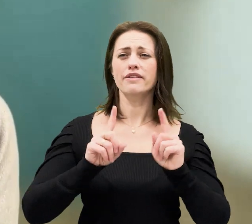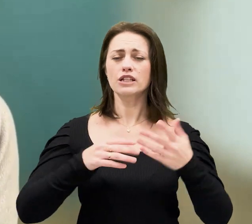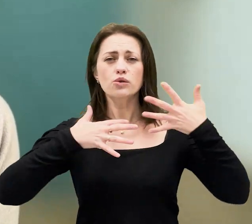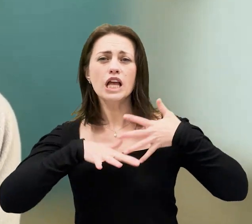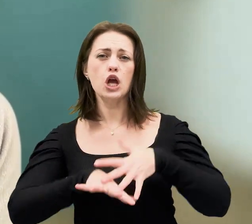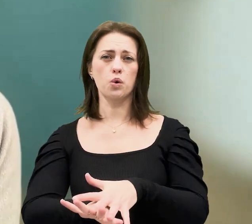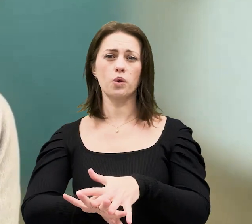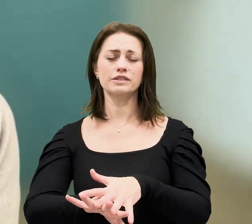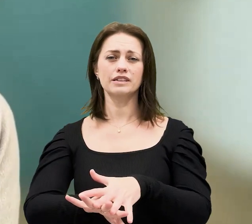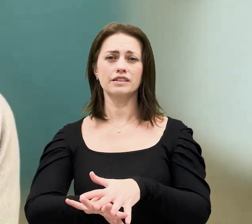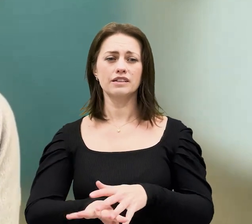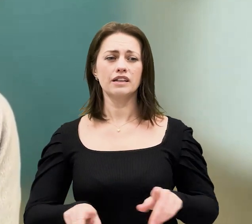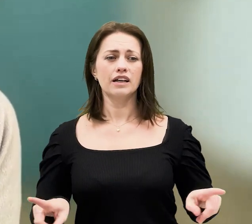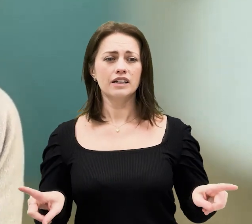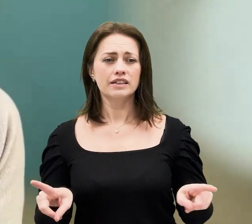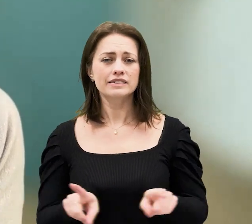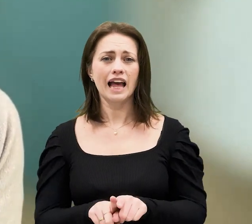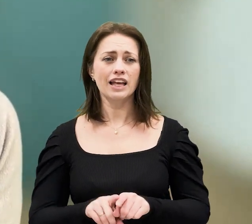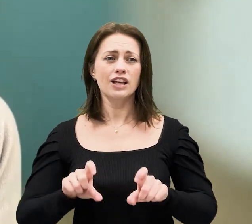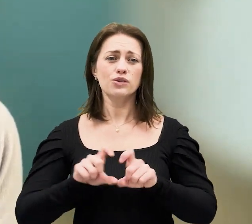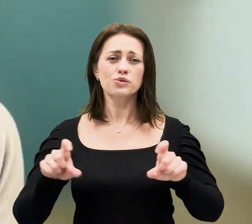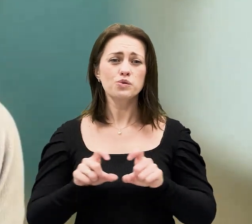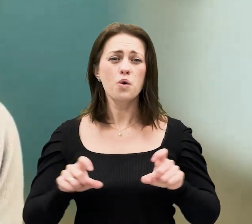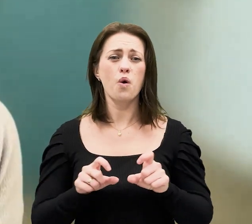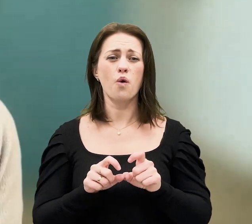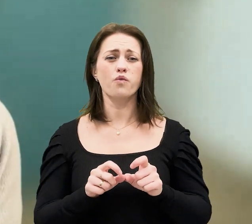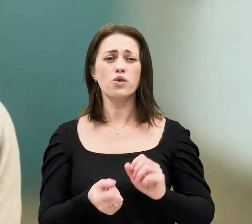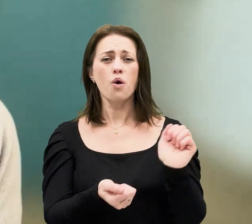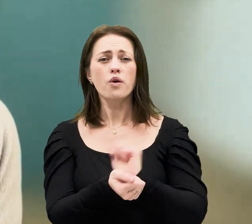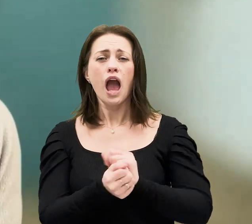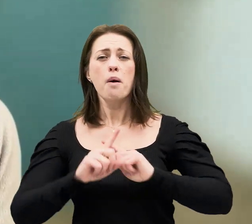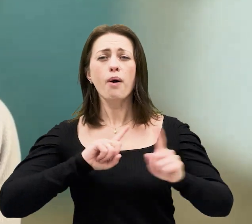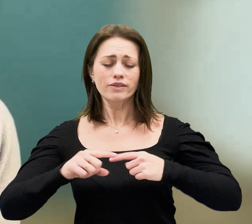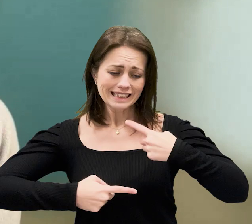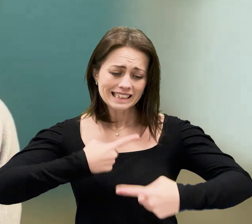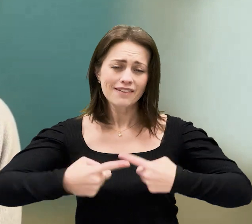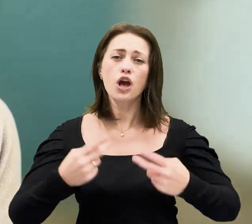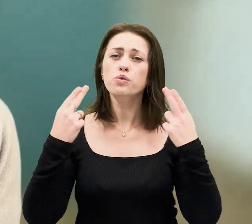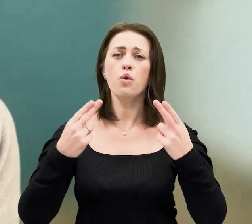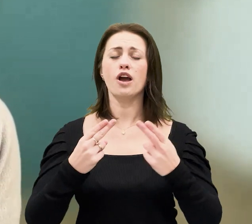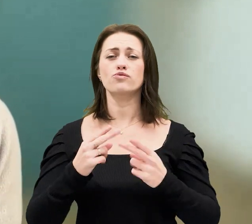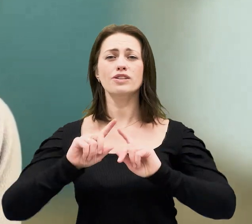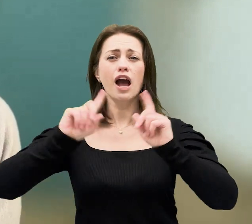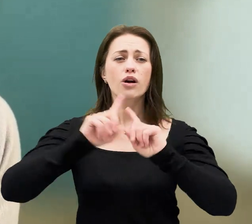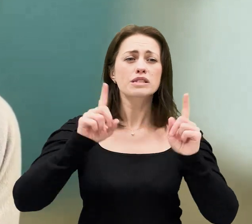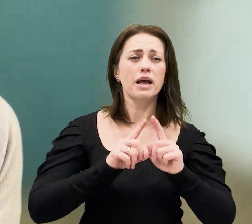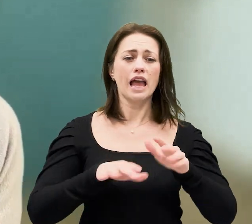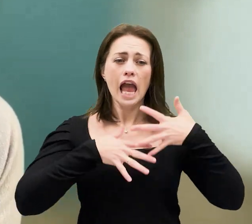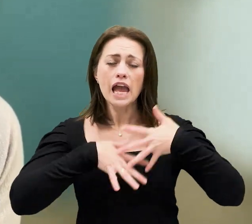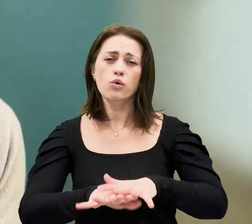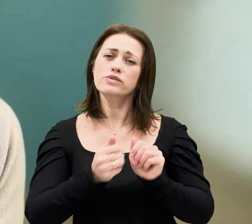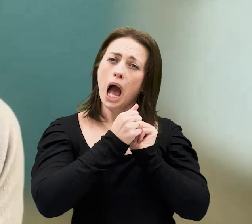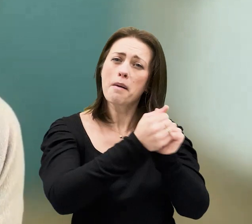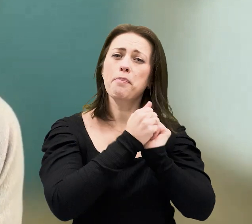And also, given the geopolitical developments, yeah, diversity and inclusion